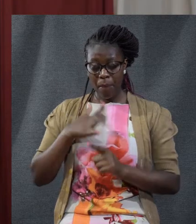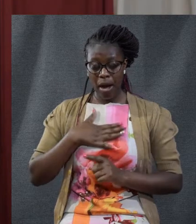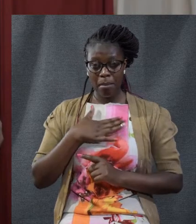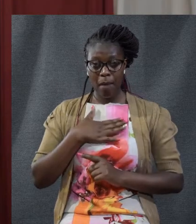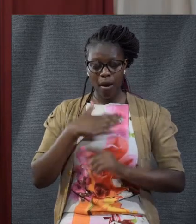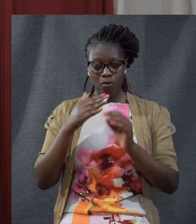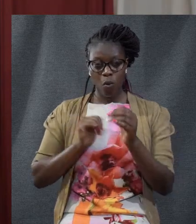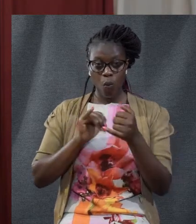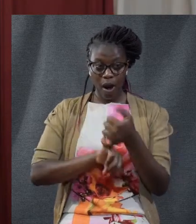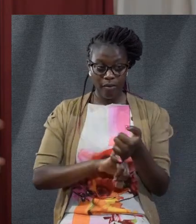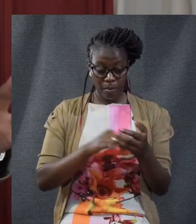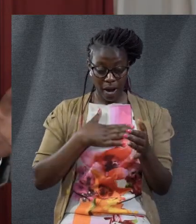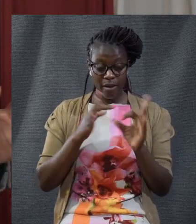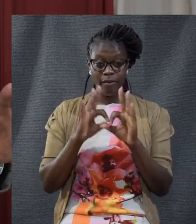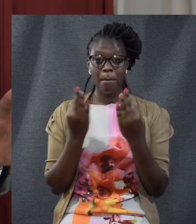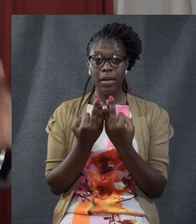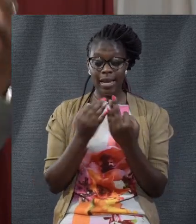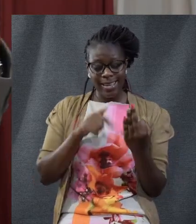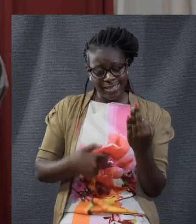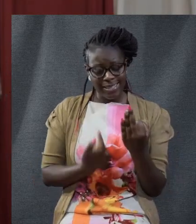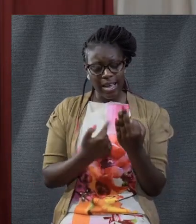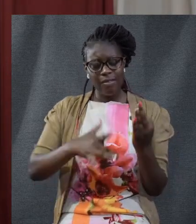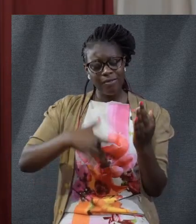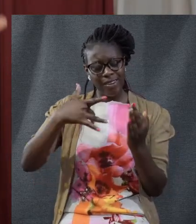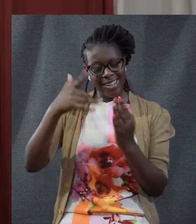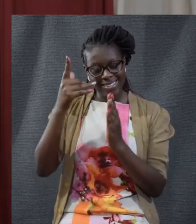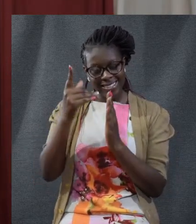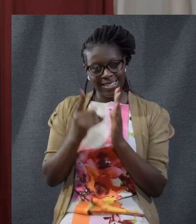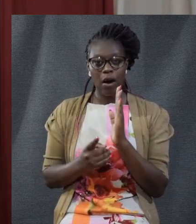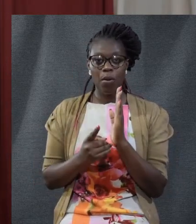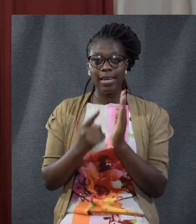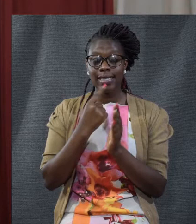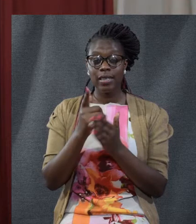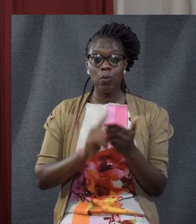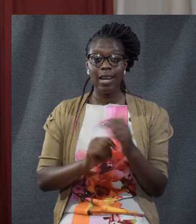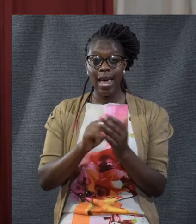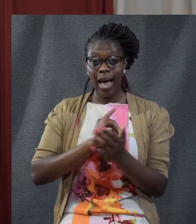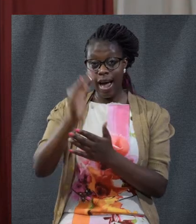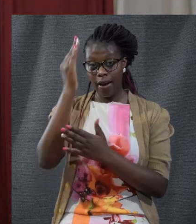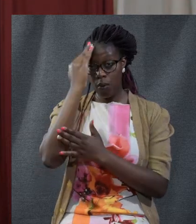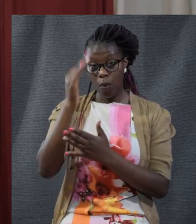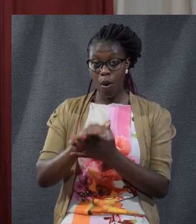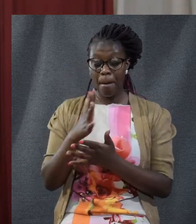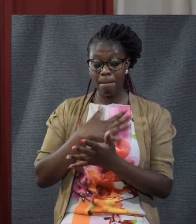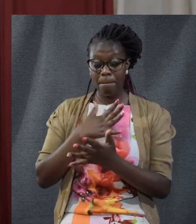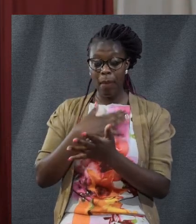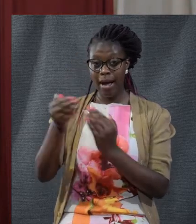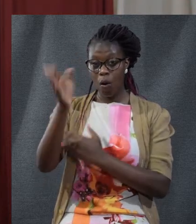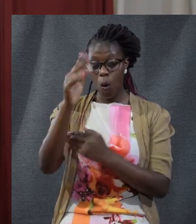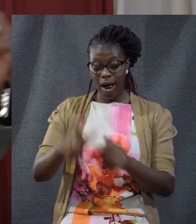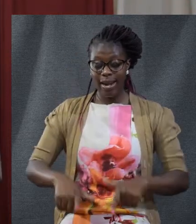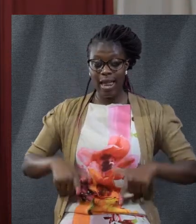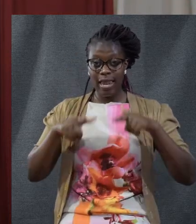by my wife, by my family, although I feel down within me, he says, I know my